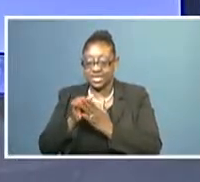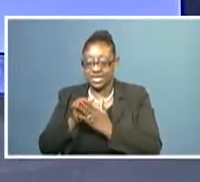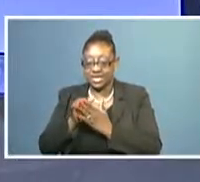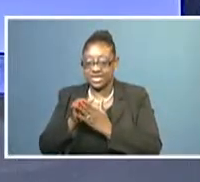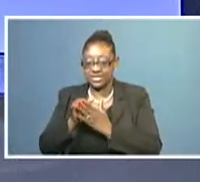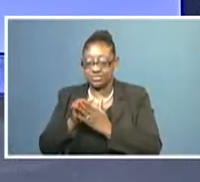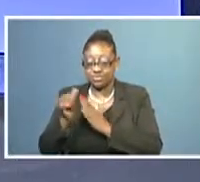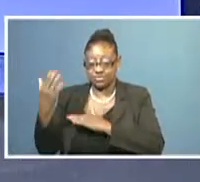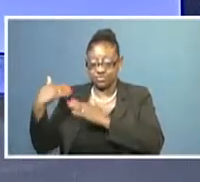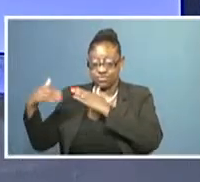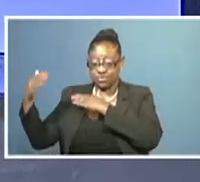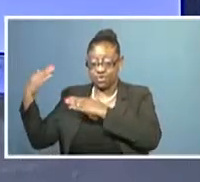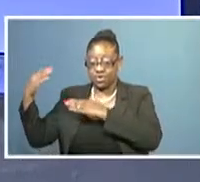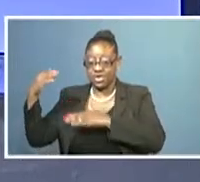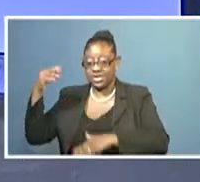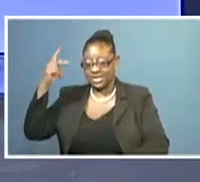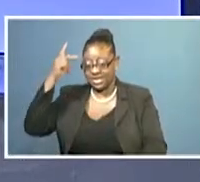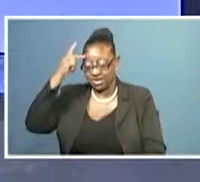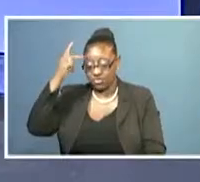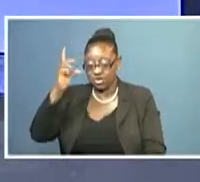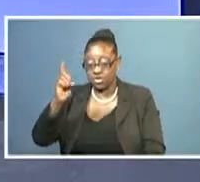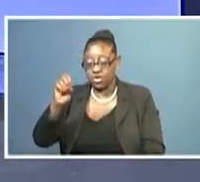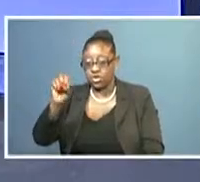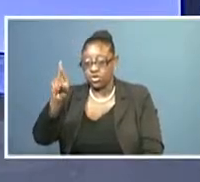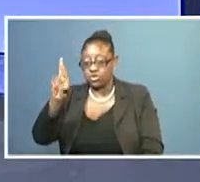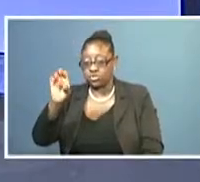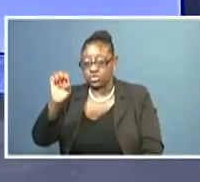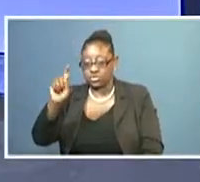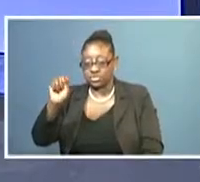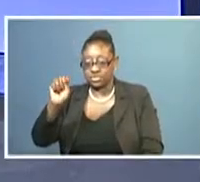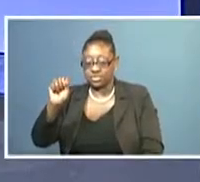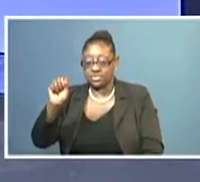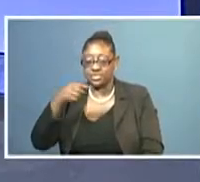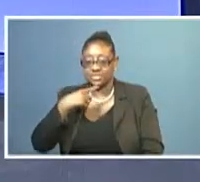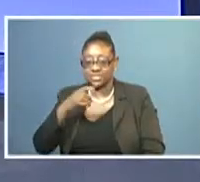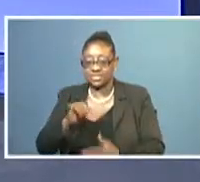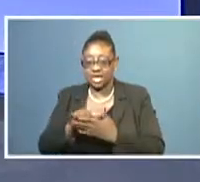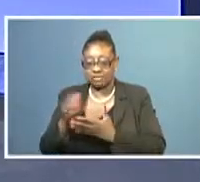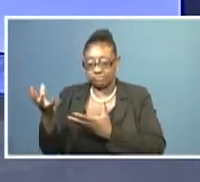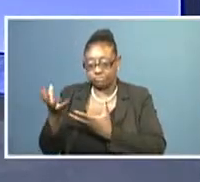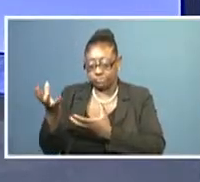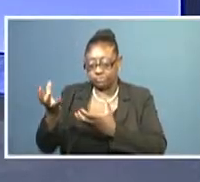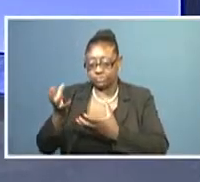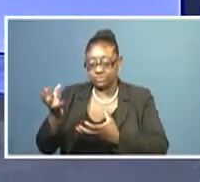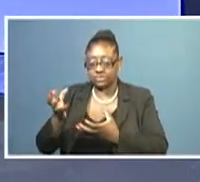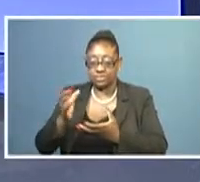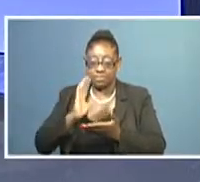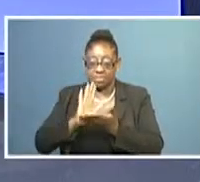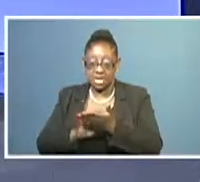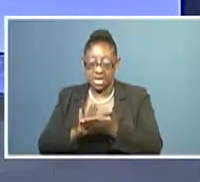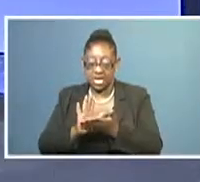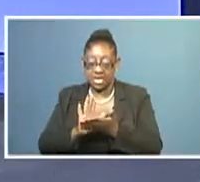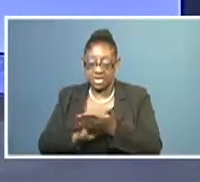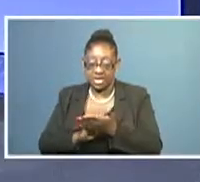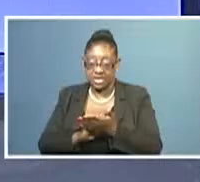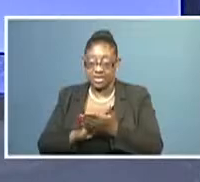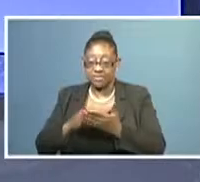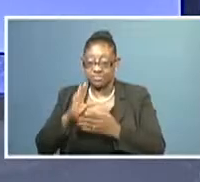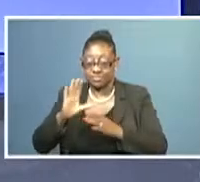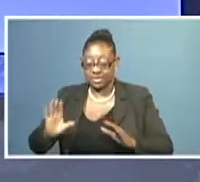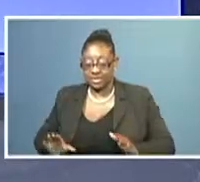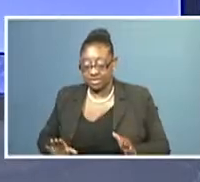former Cabinet Minister Kenred Dorsett. Dorsett was charged with bribery, extortion, and misconduct in public office back